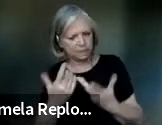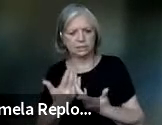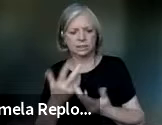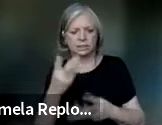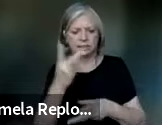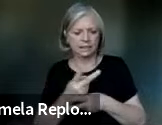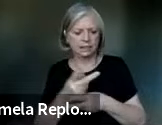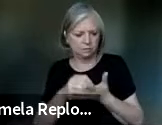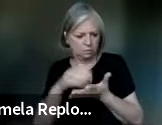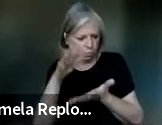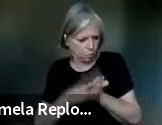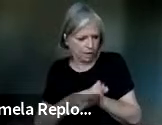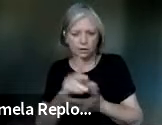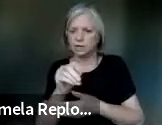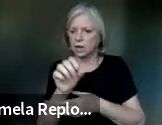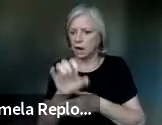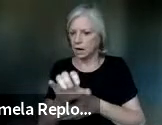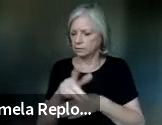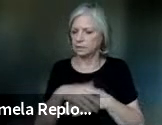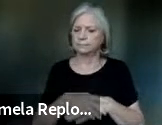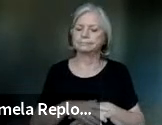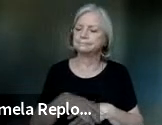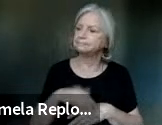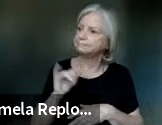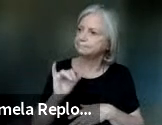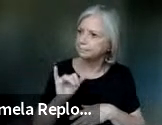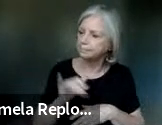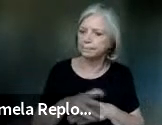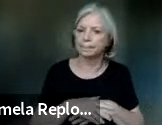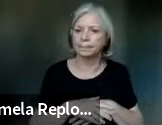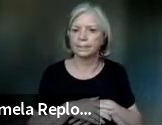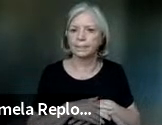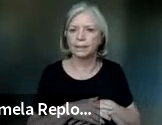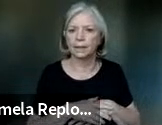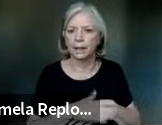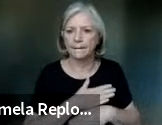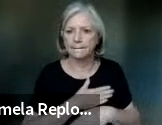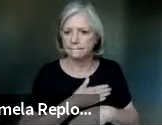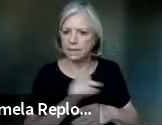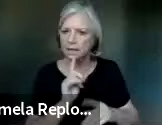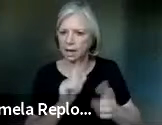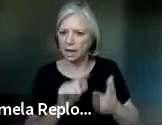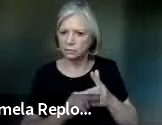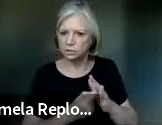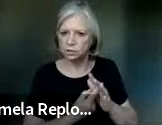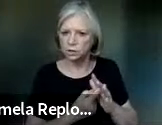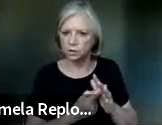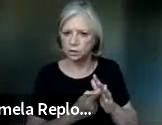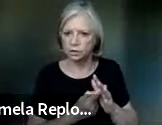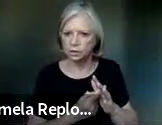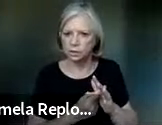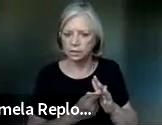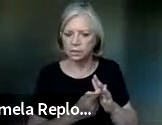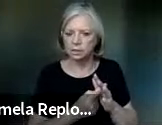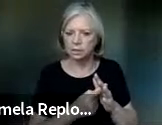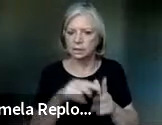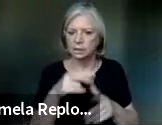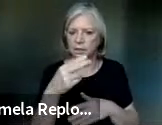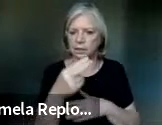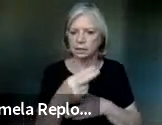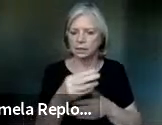self-attestation or other documents? Well, I will start, and then Eileen, if you've seen something